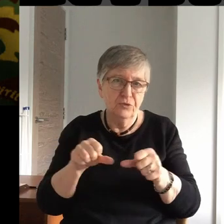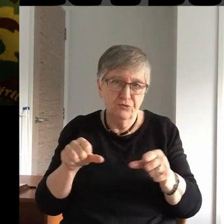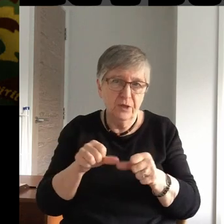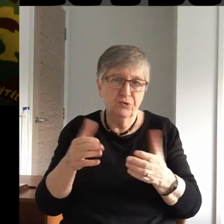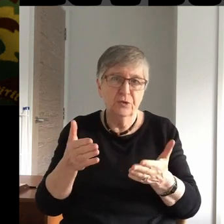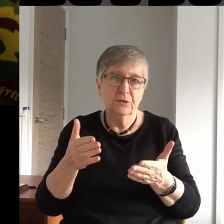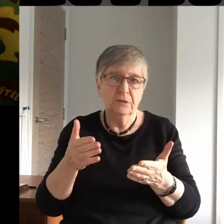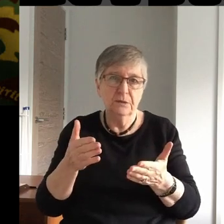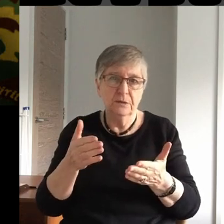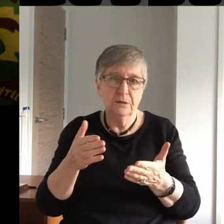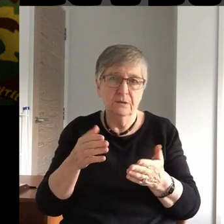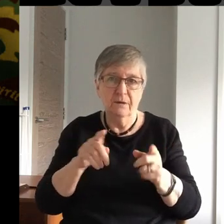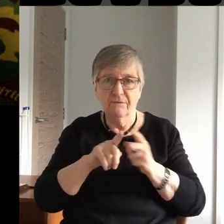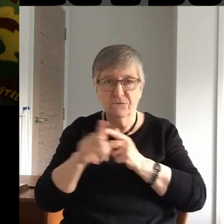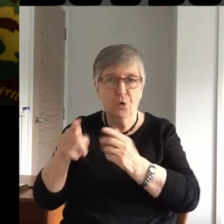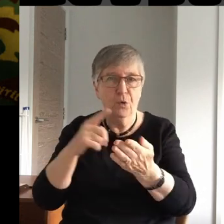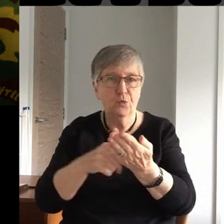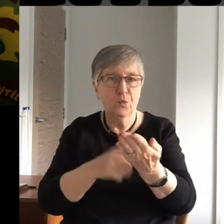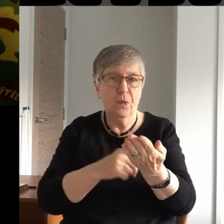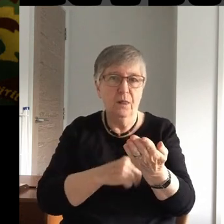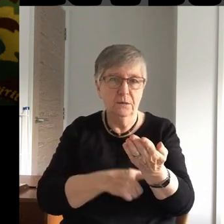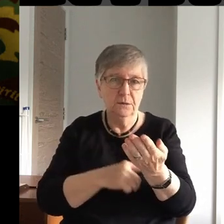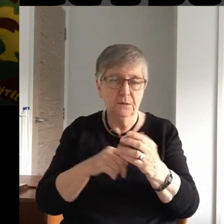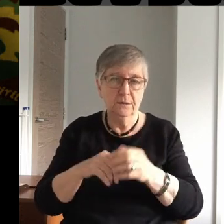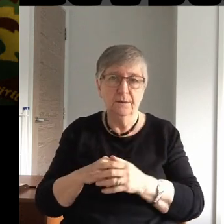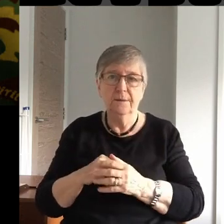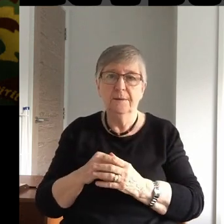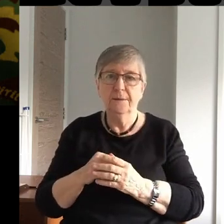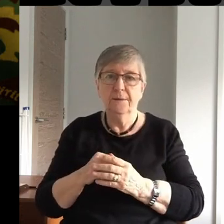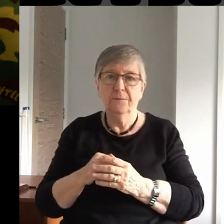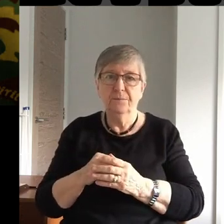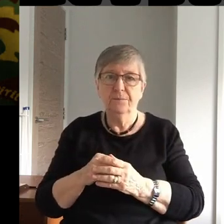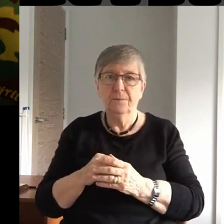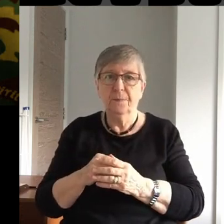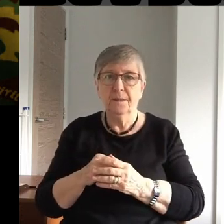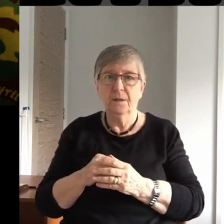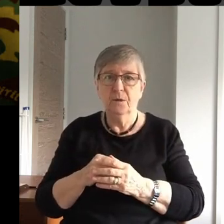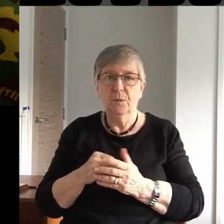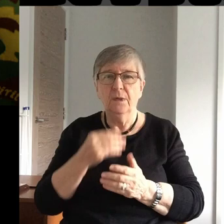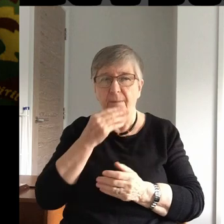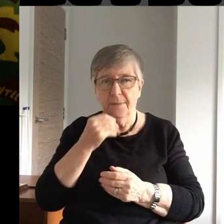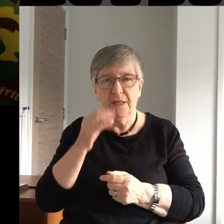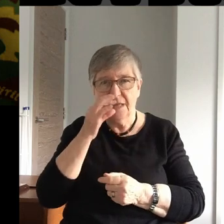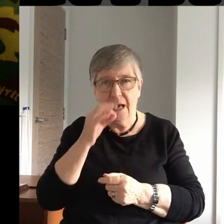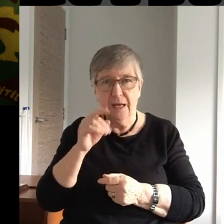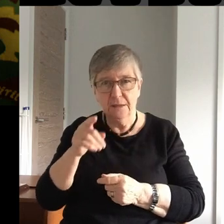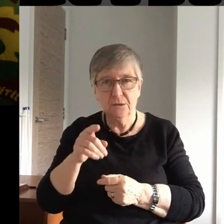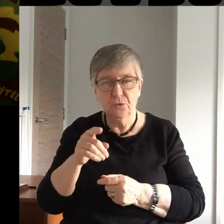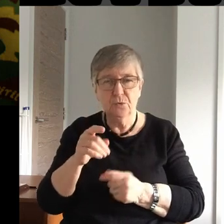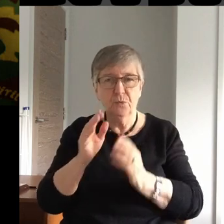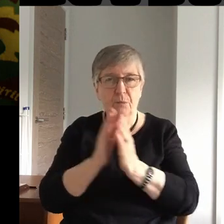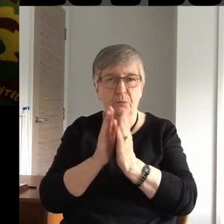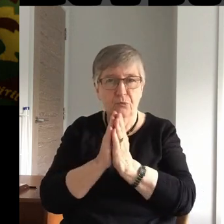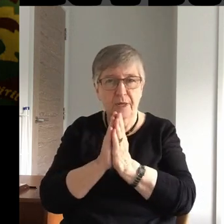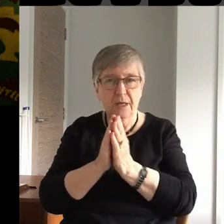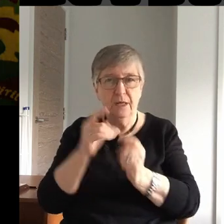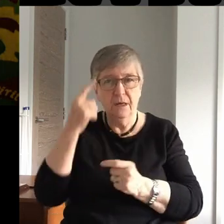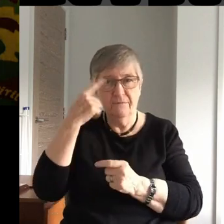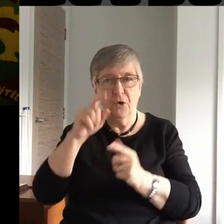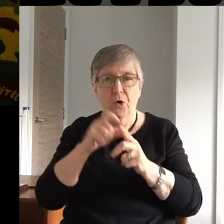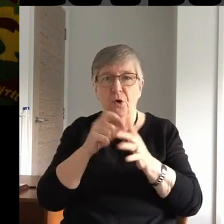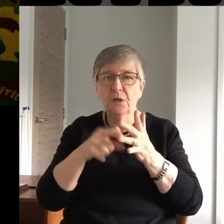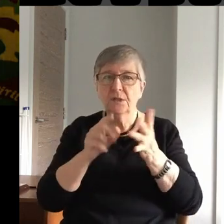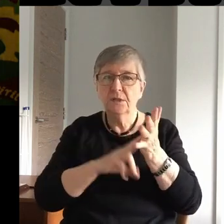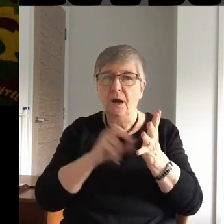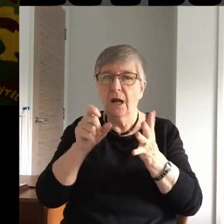the current pandemic involves. We do commend Duncan and their